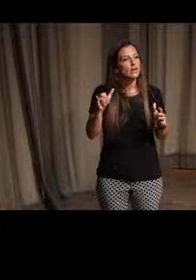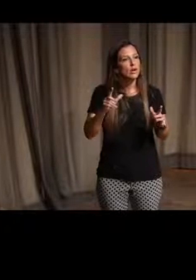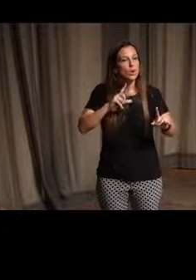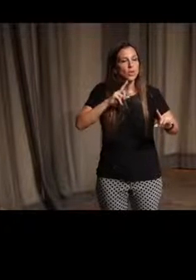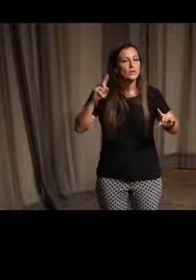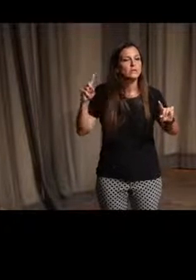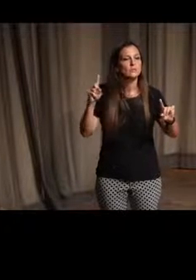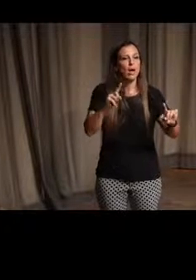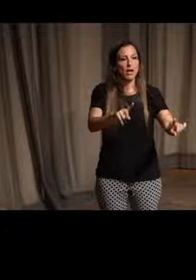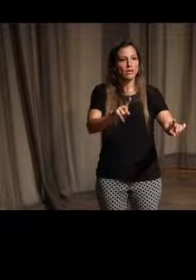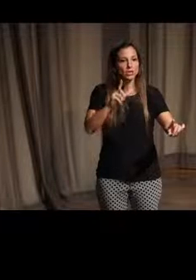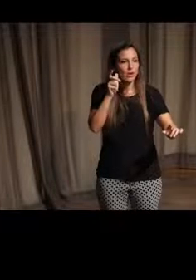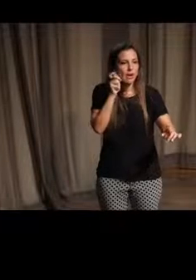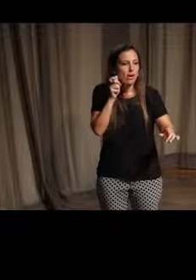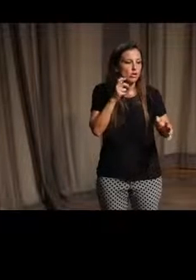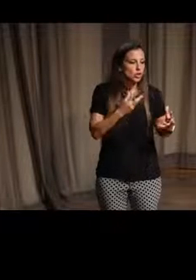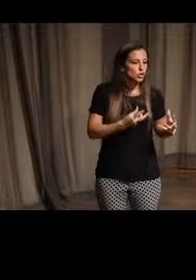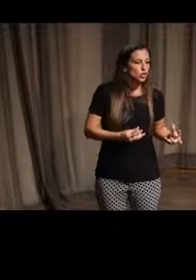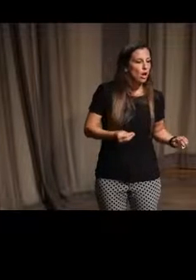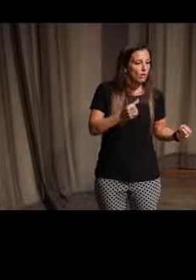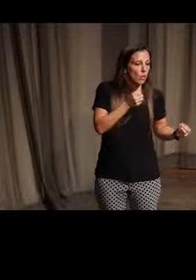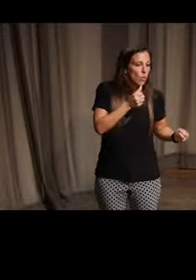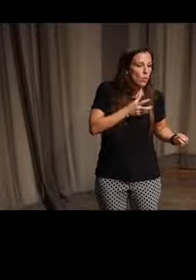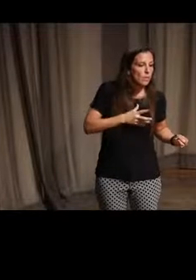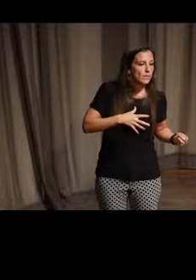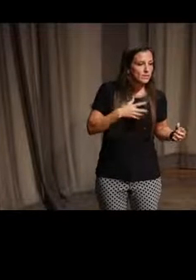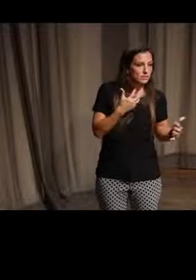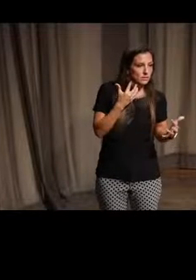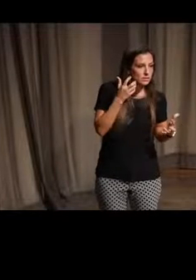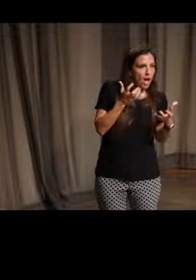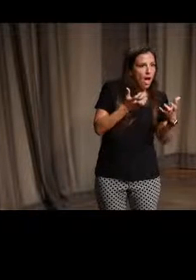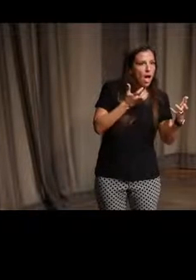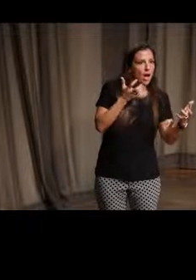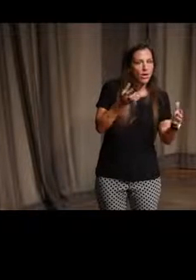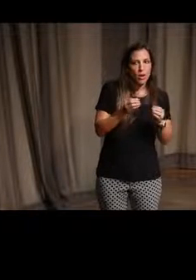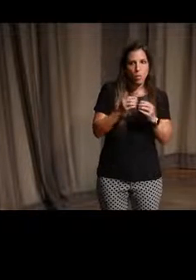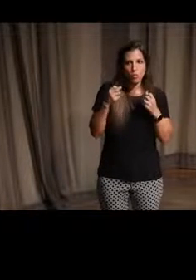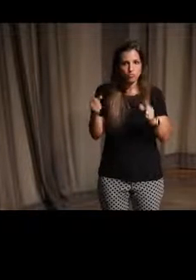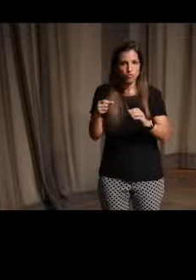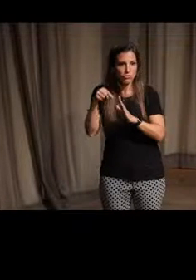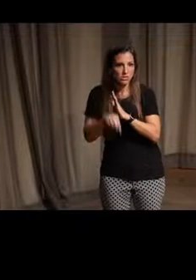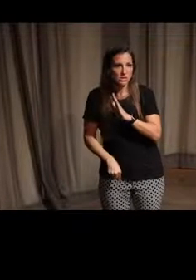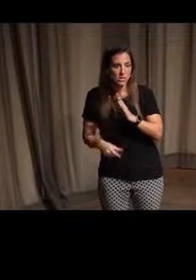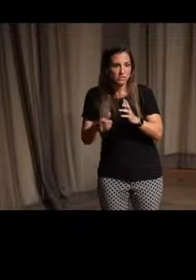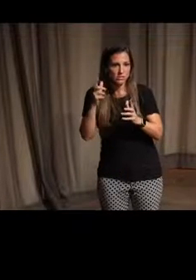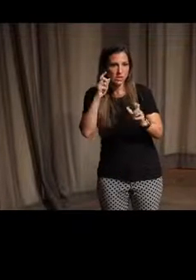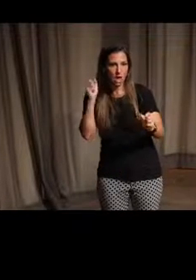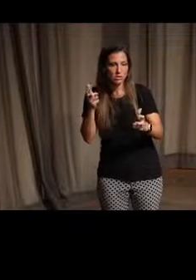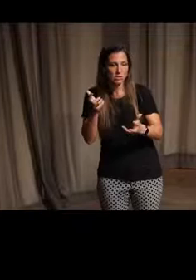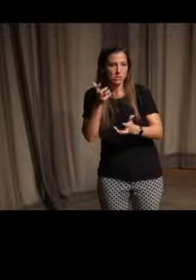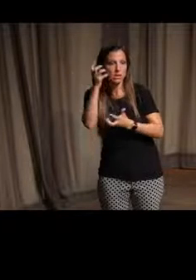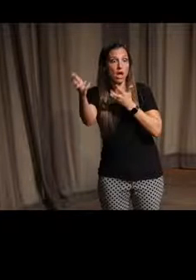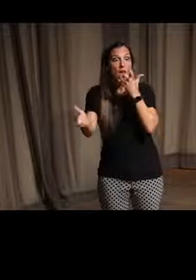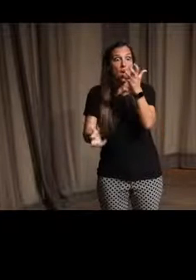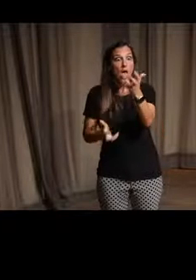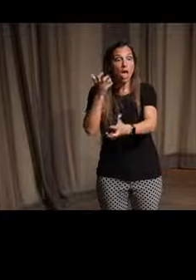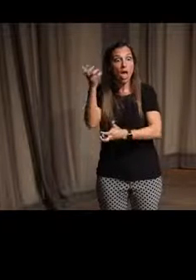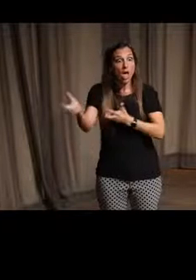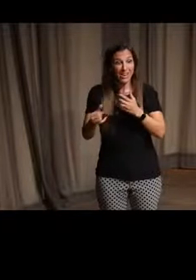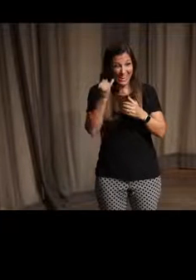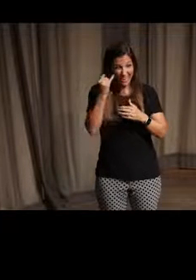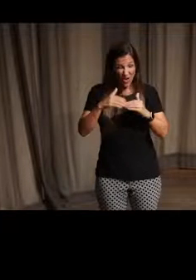So you'll hear like the softer sounds women make, and then the more intense sounds. And every once in a while, when the number hits